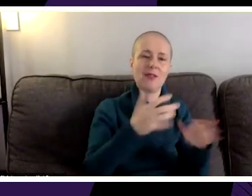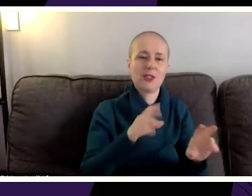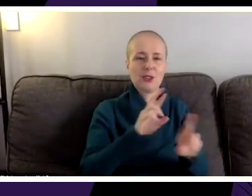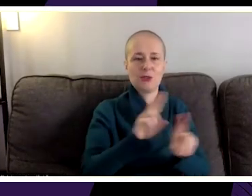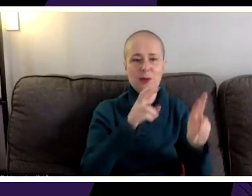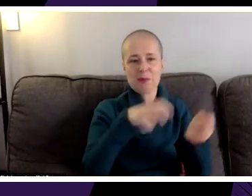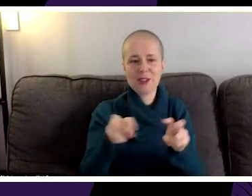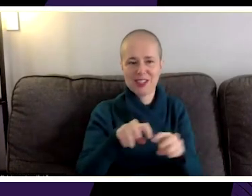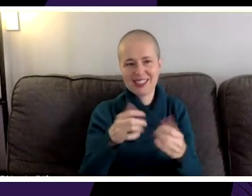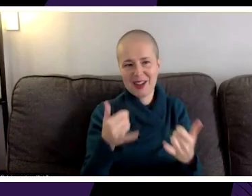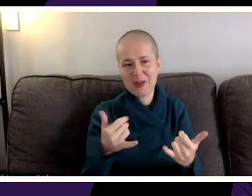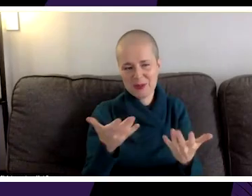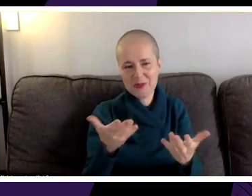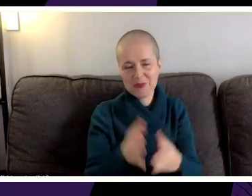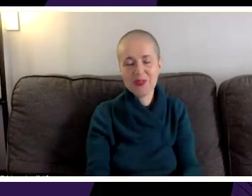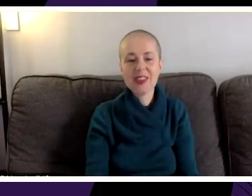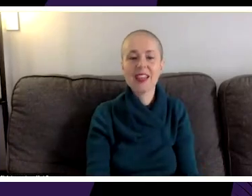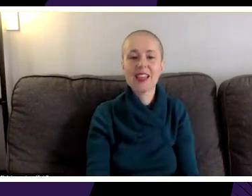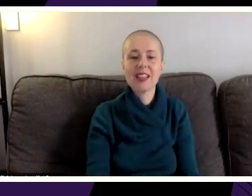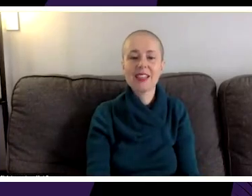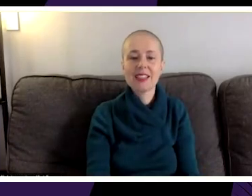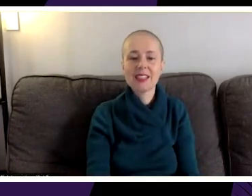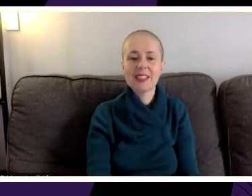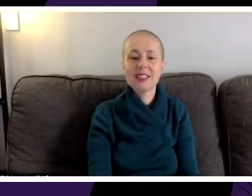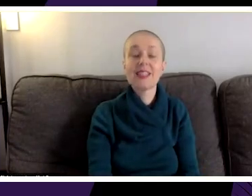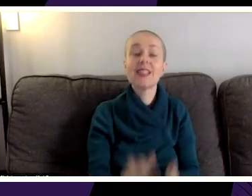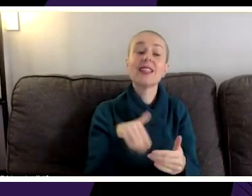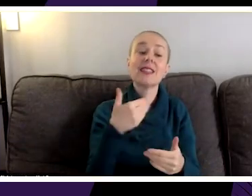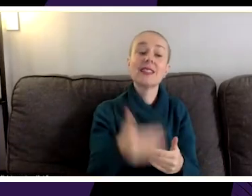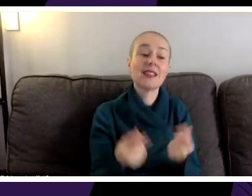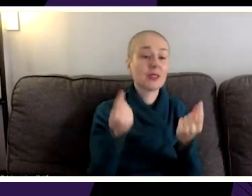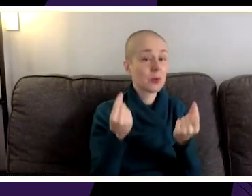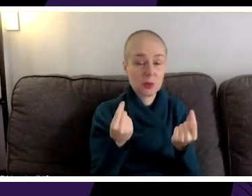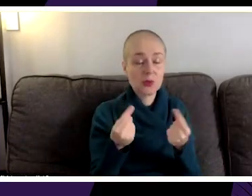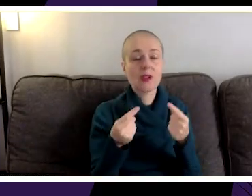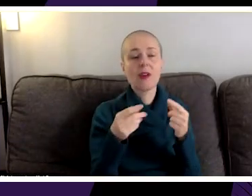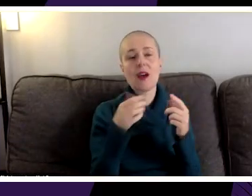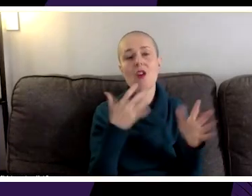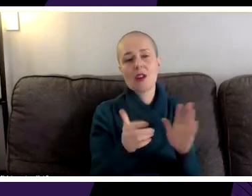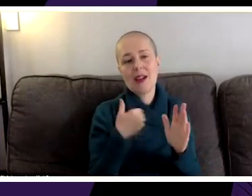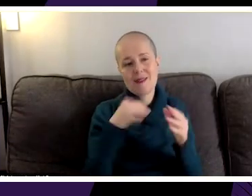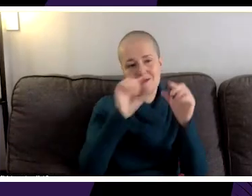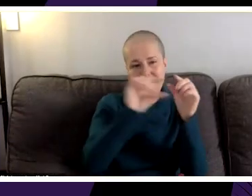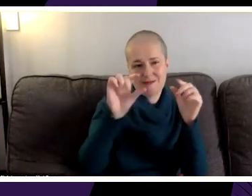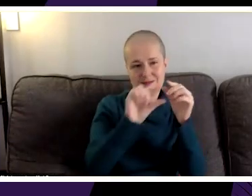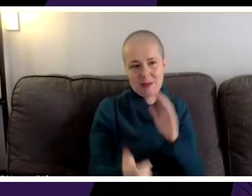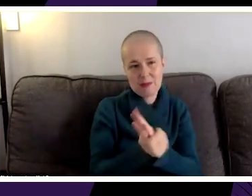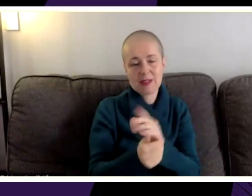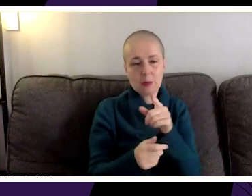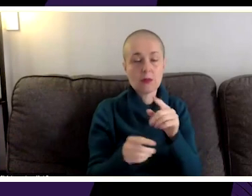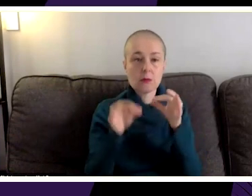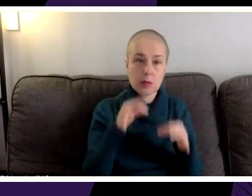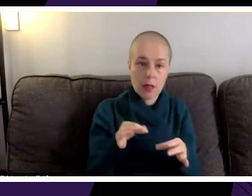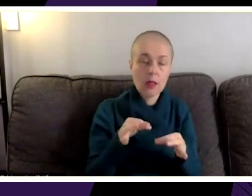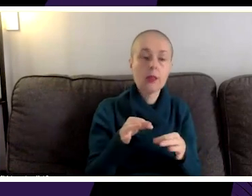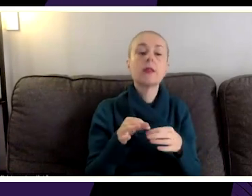for it. I have some next steps outlined in the appendix as well, but I just wanted to highlight this one, creating